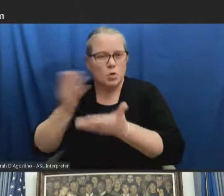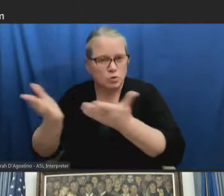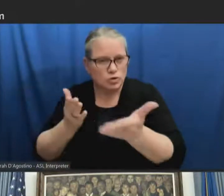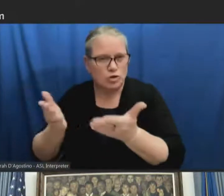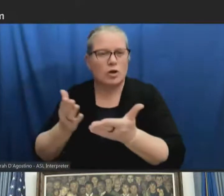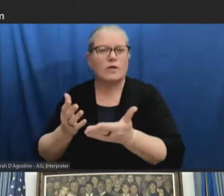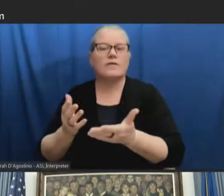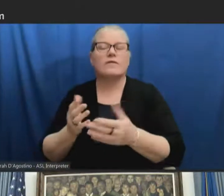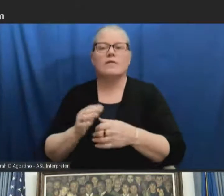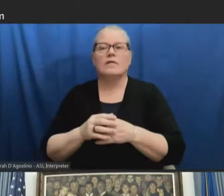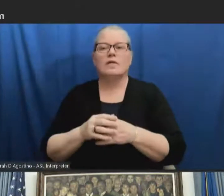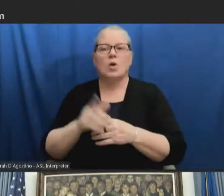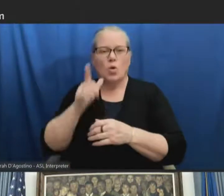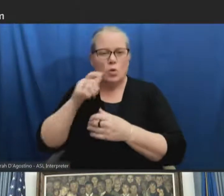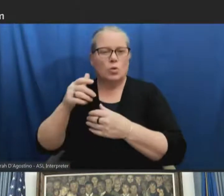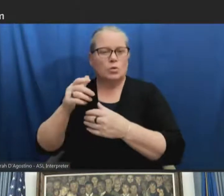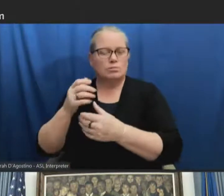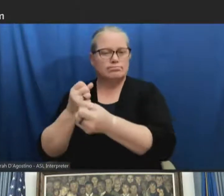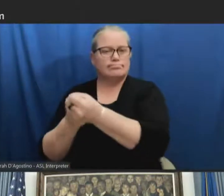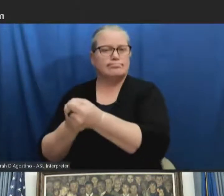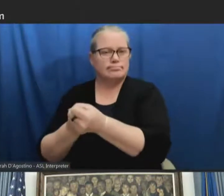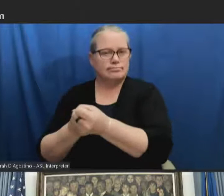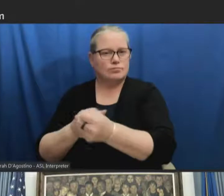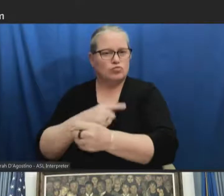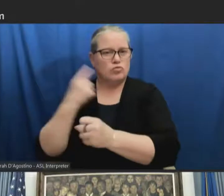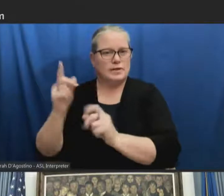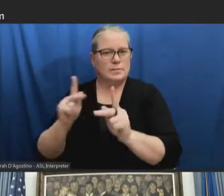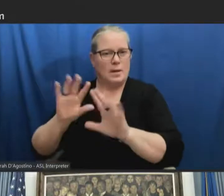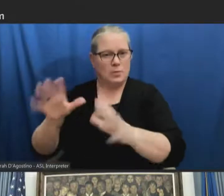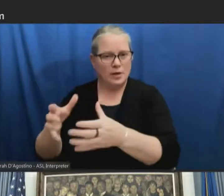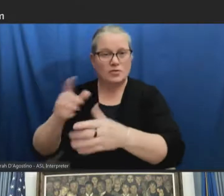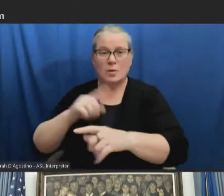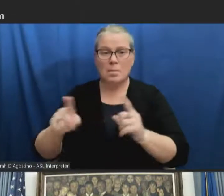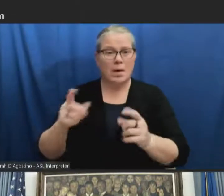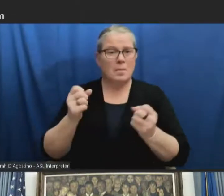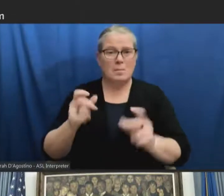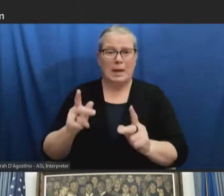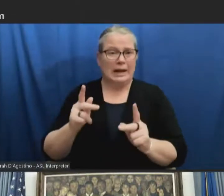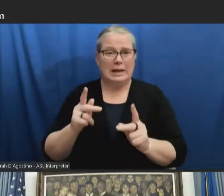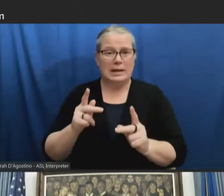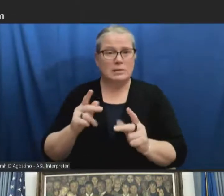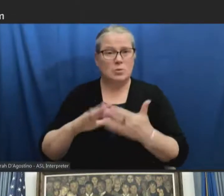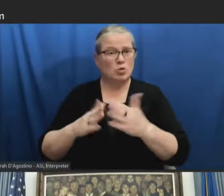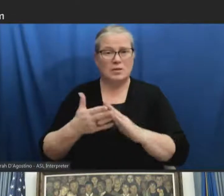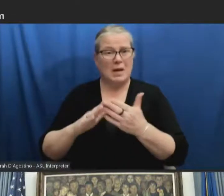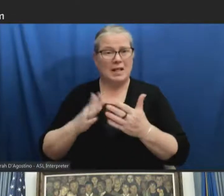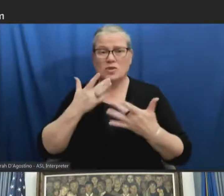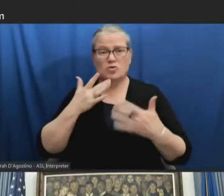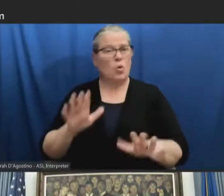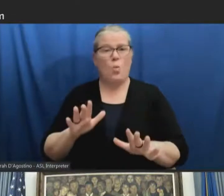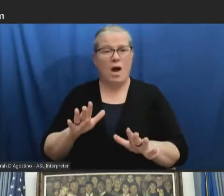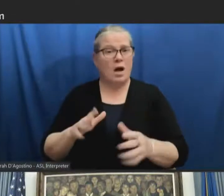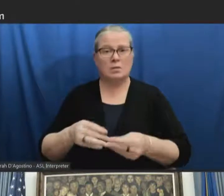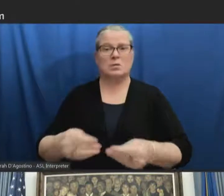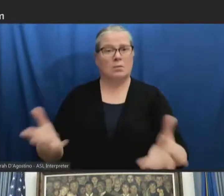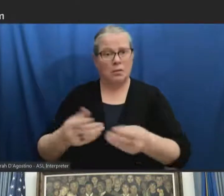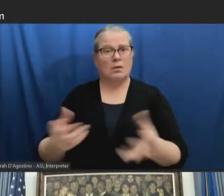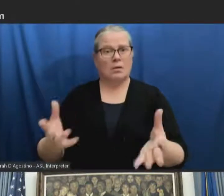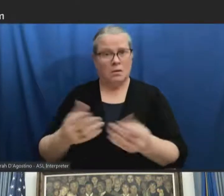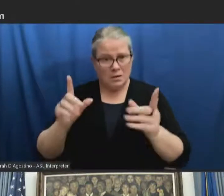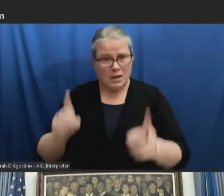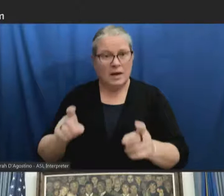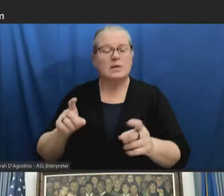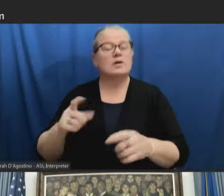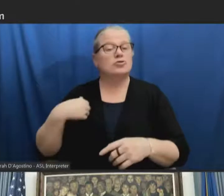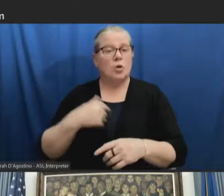as you're alluding to, a number of municipalities have told us they don't want to be in the business of distributing these test kits anymore. So we've basically put it back to them to say, if you would like some, let